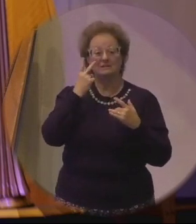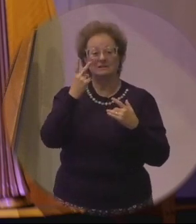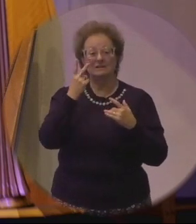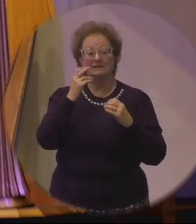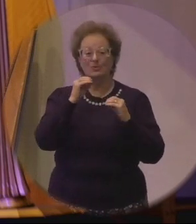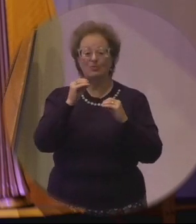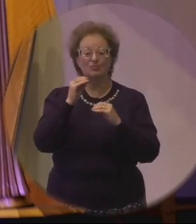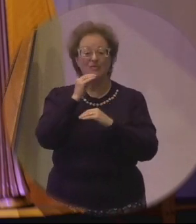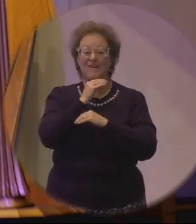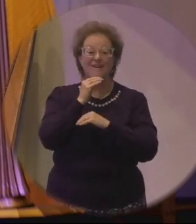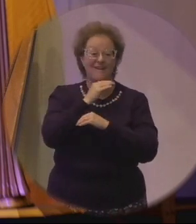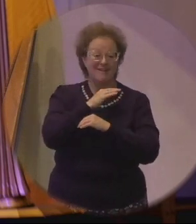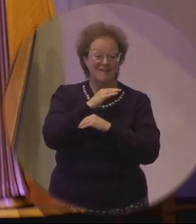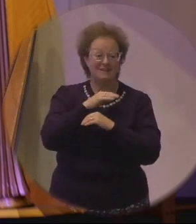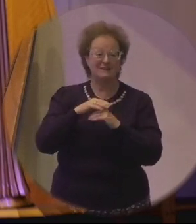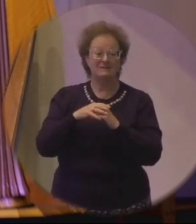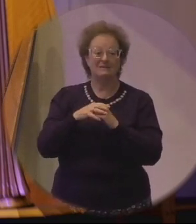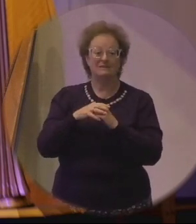no deceit.